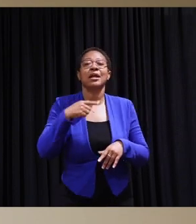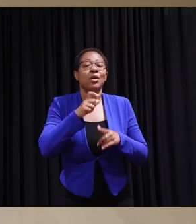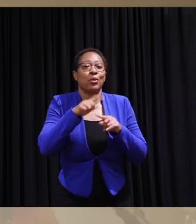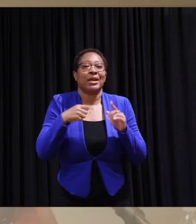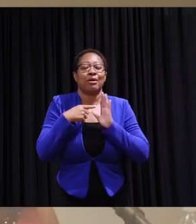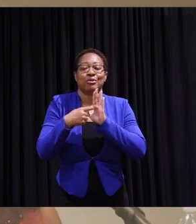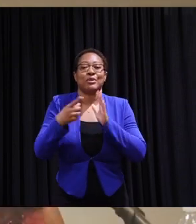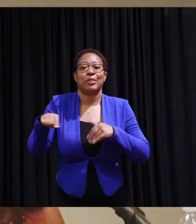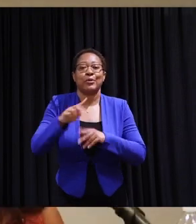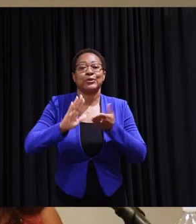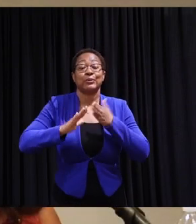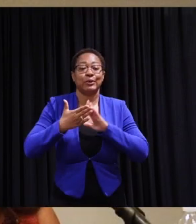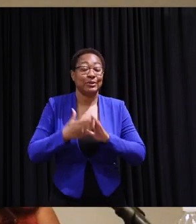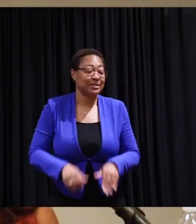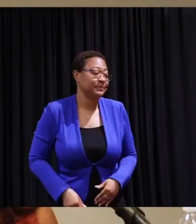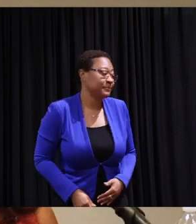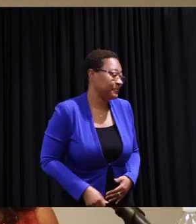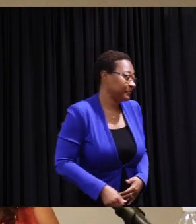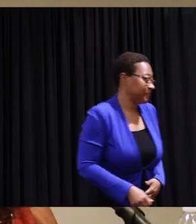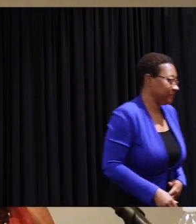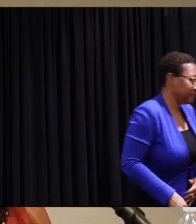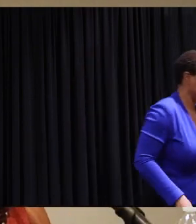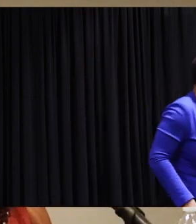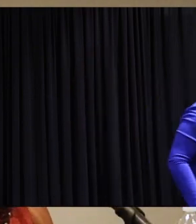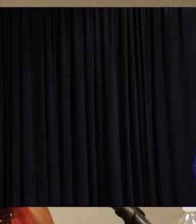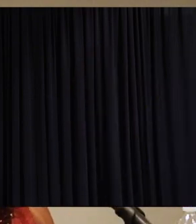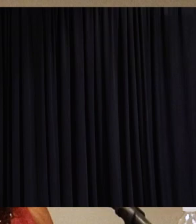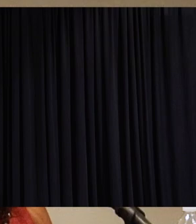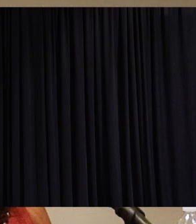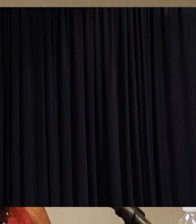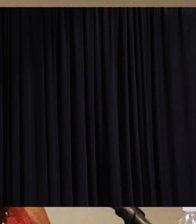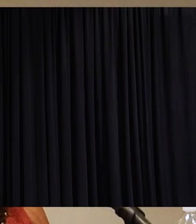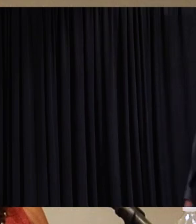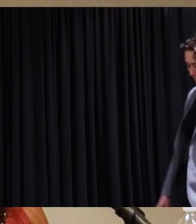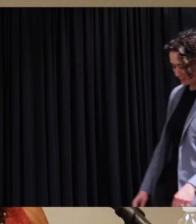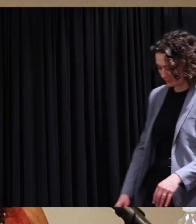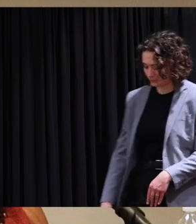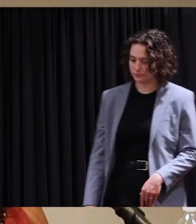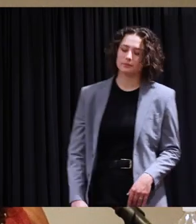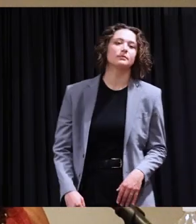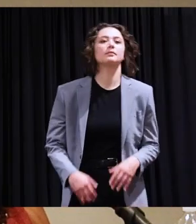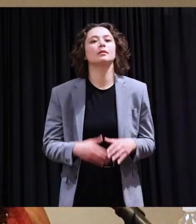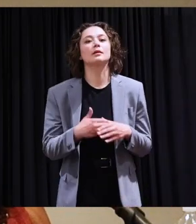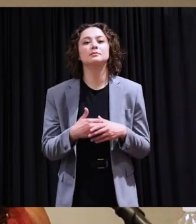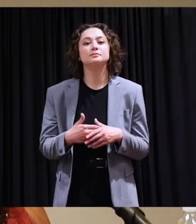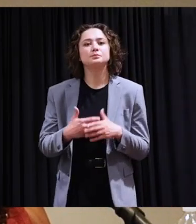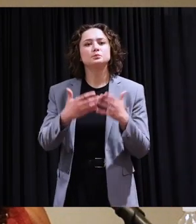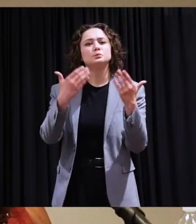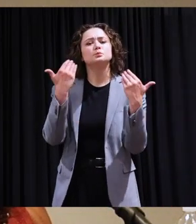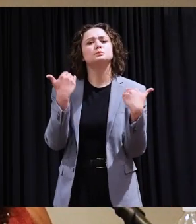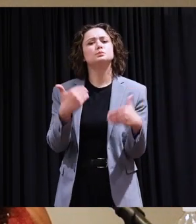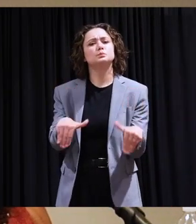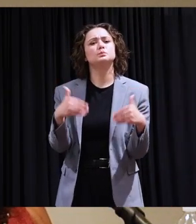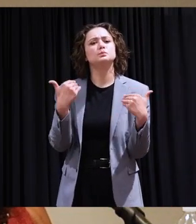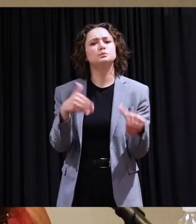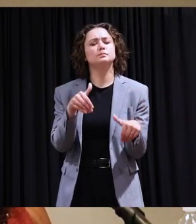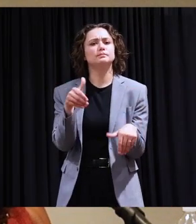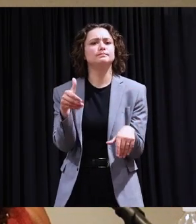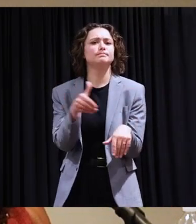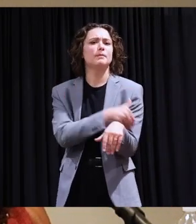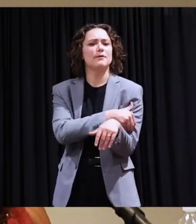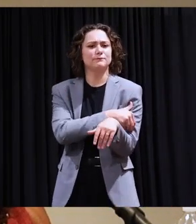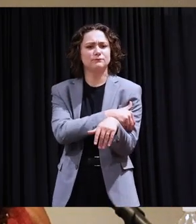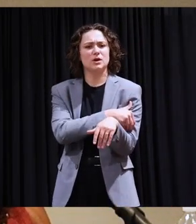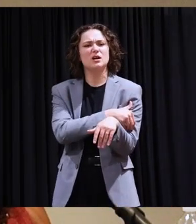those communities. That's very powerful, and I think what I've taken from that is that we in our own communities